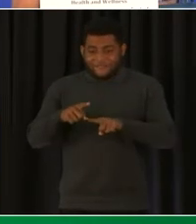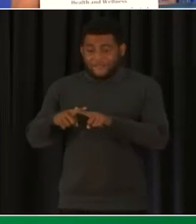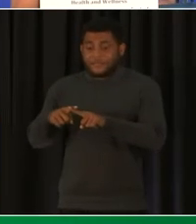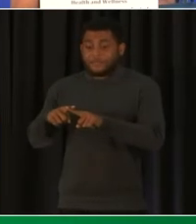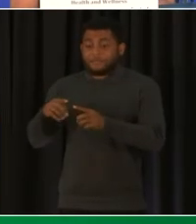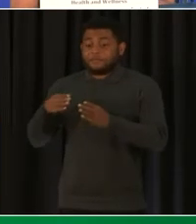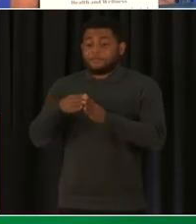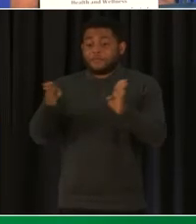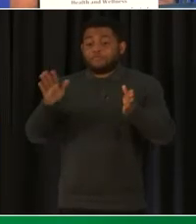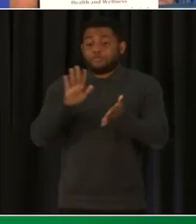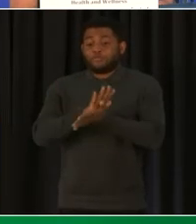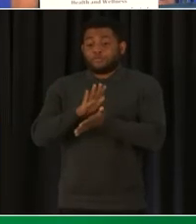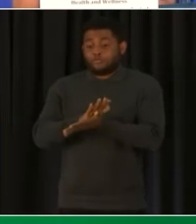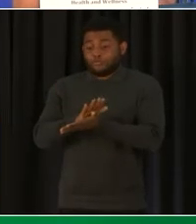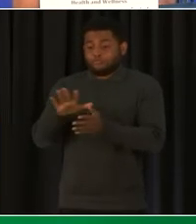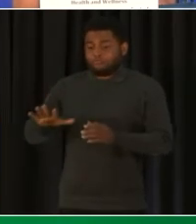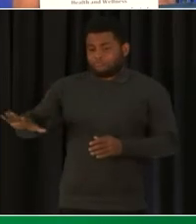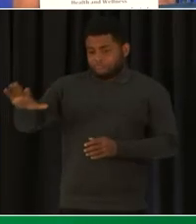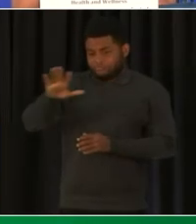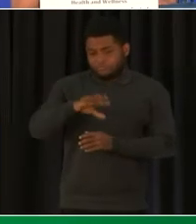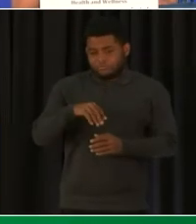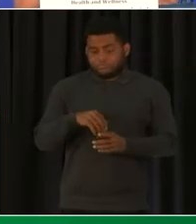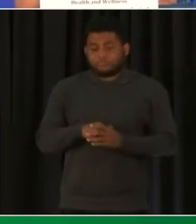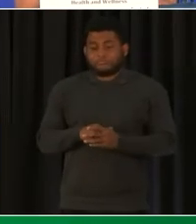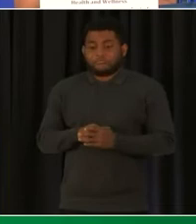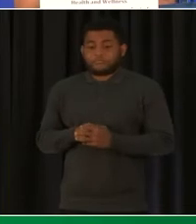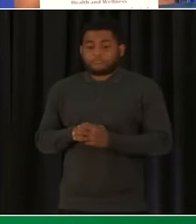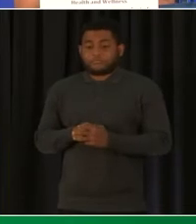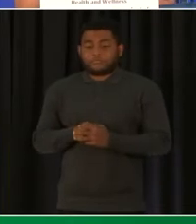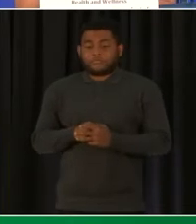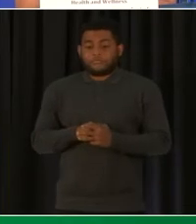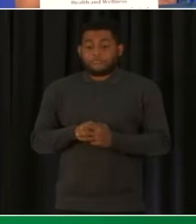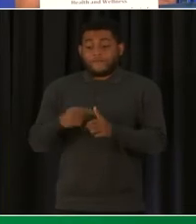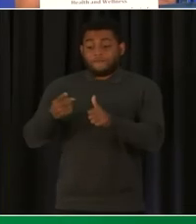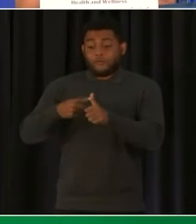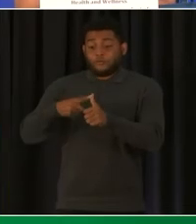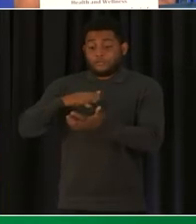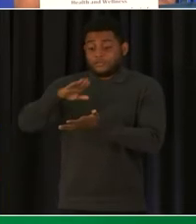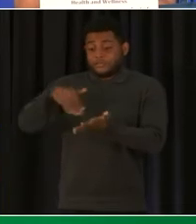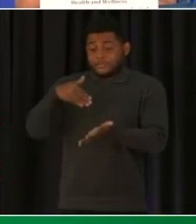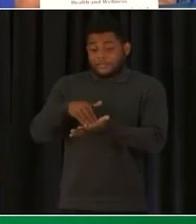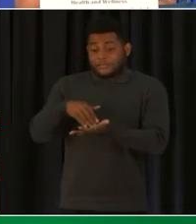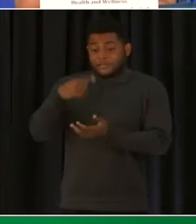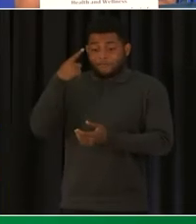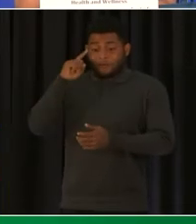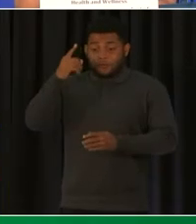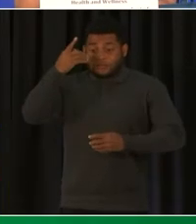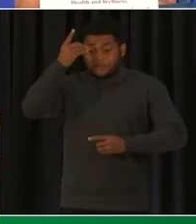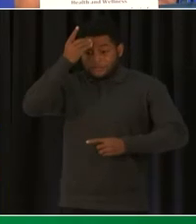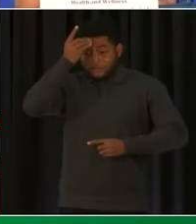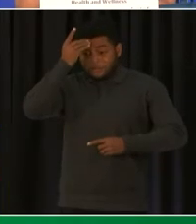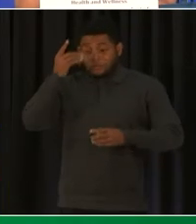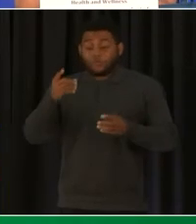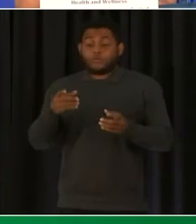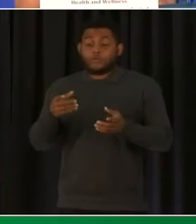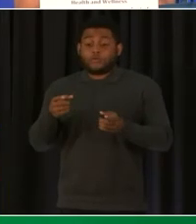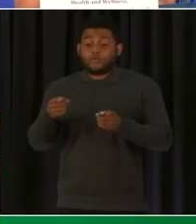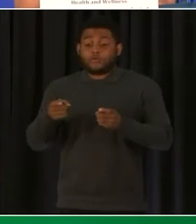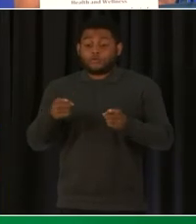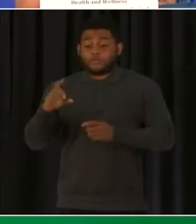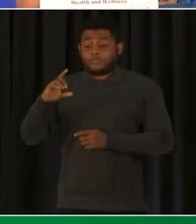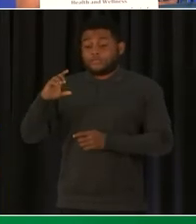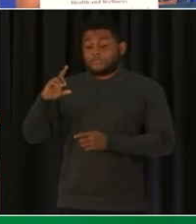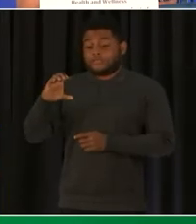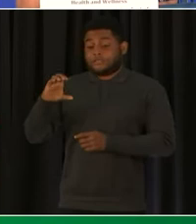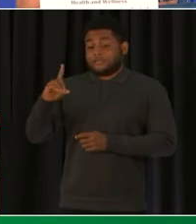charter schools across the city. So first and foremost, the Centers for Disease Control and DC Health strongly